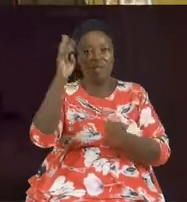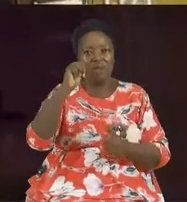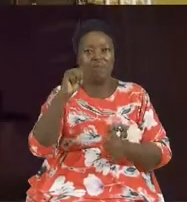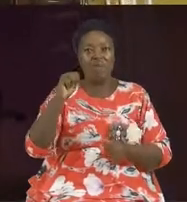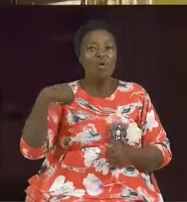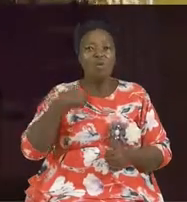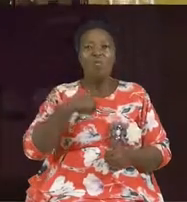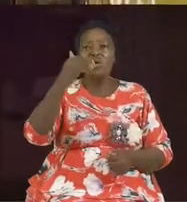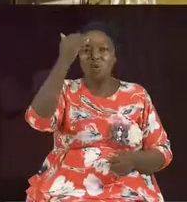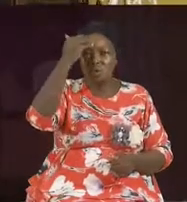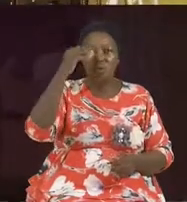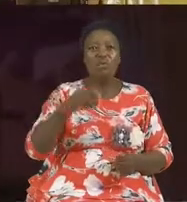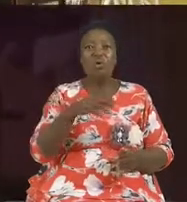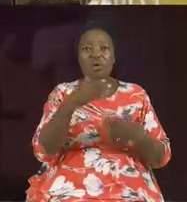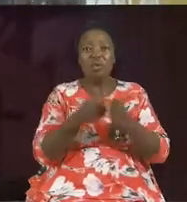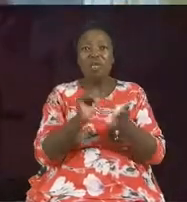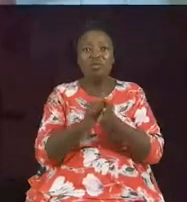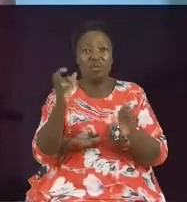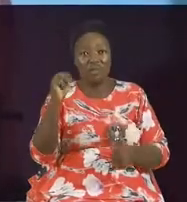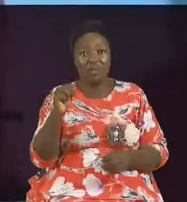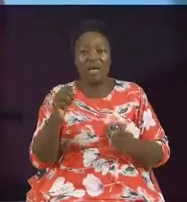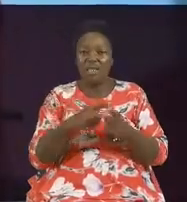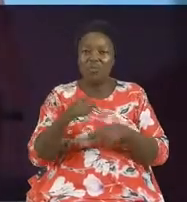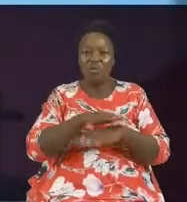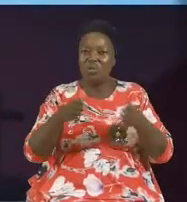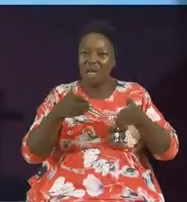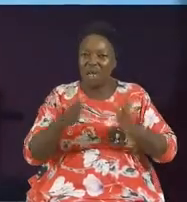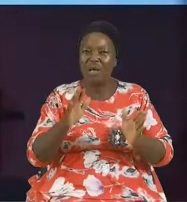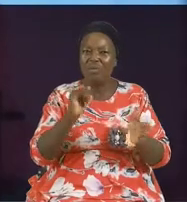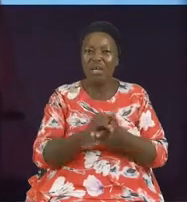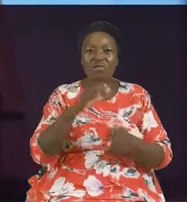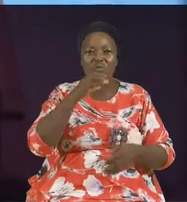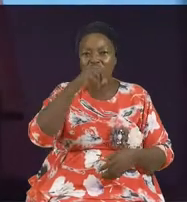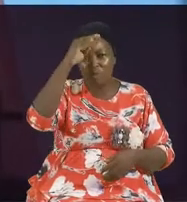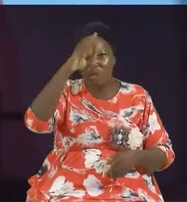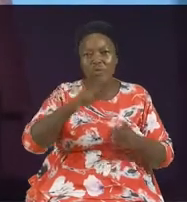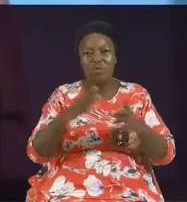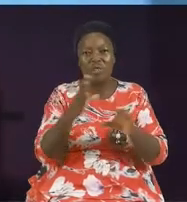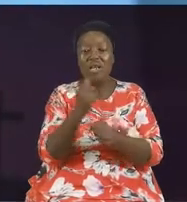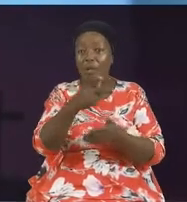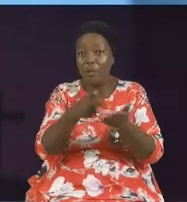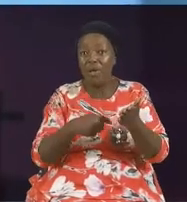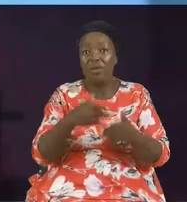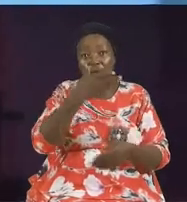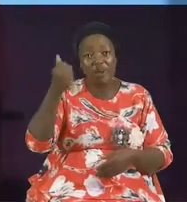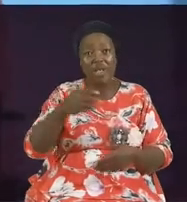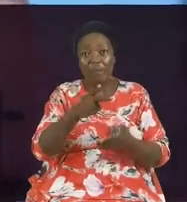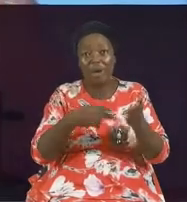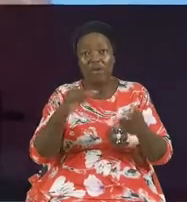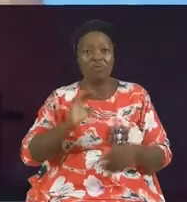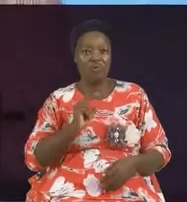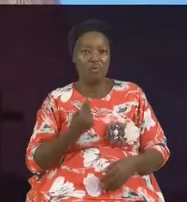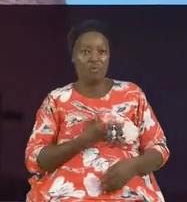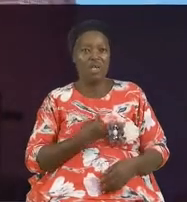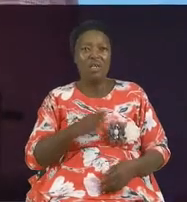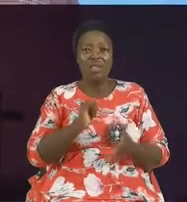is crucified with him. We identify with him. And we don't allow that old man to take